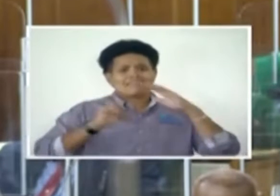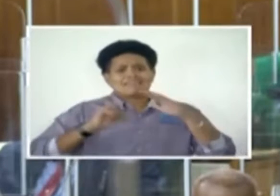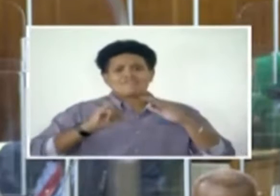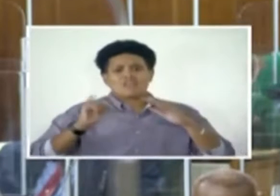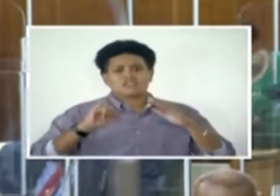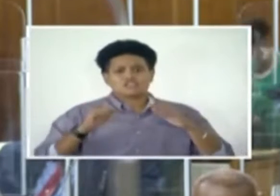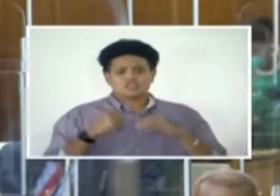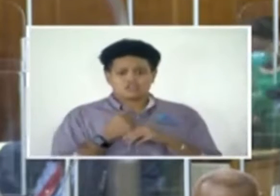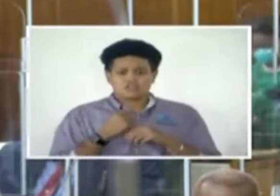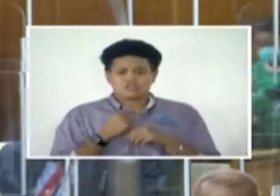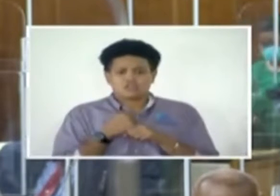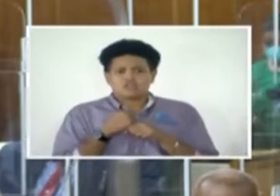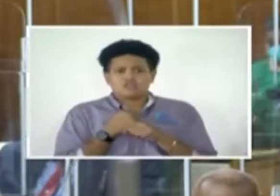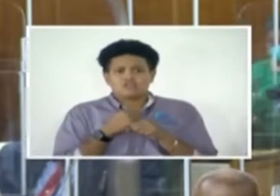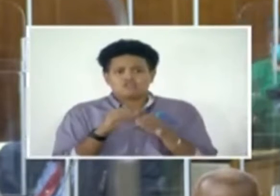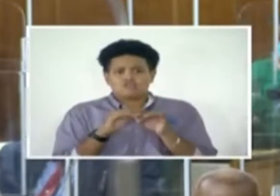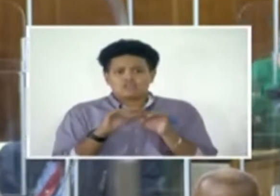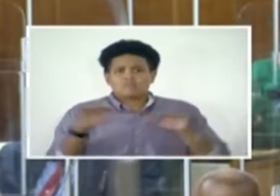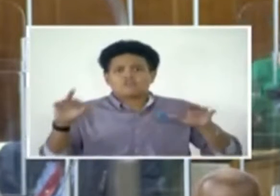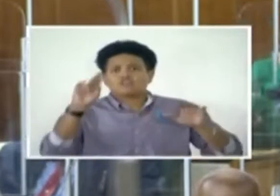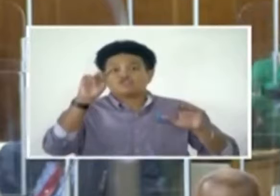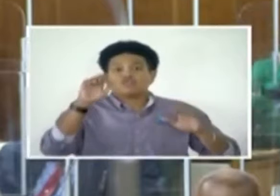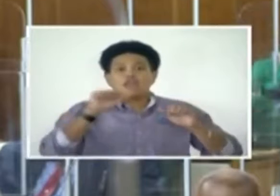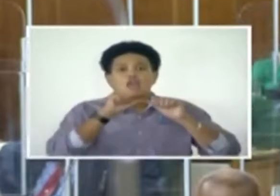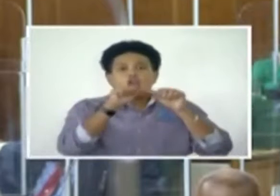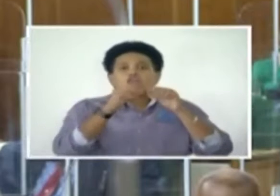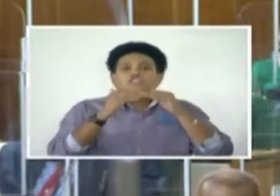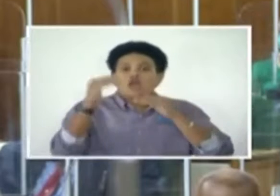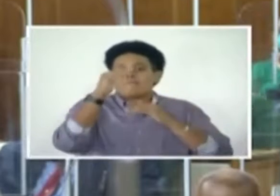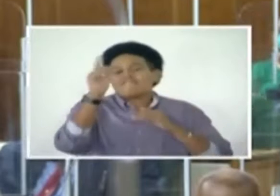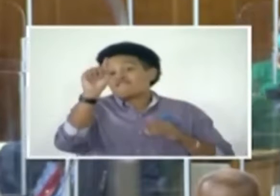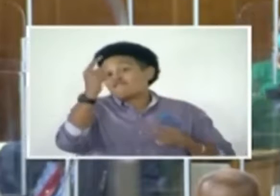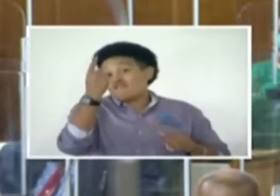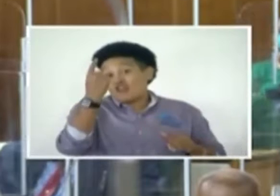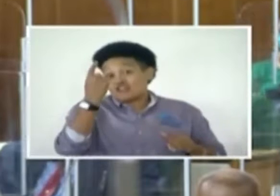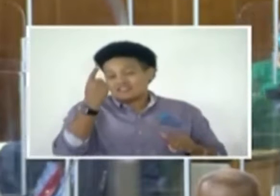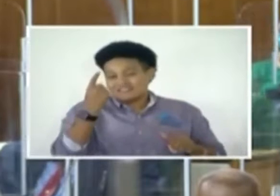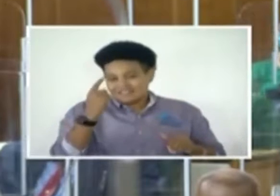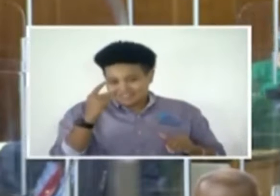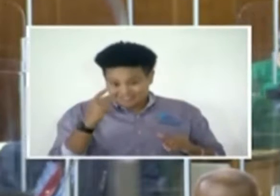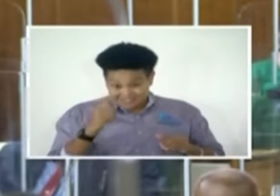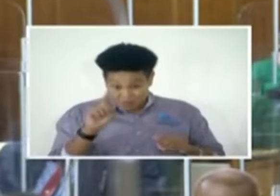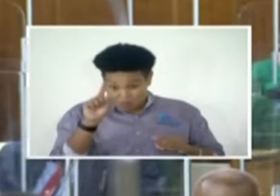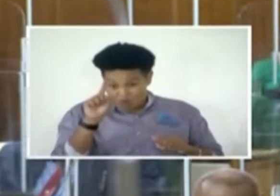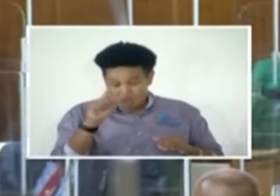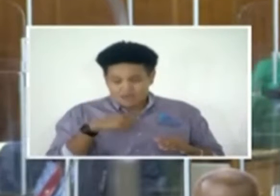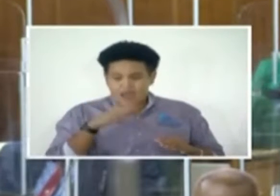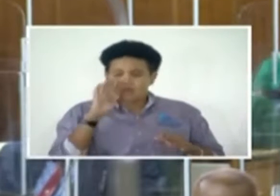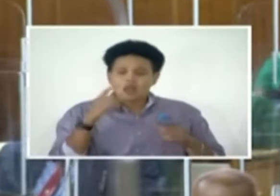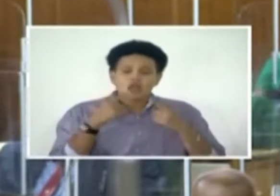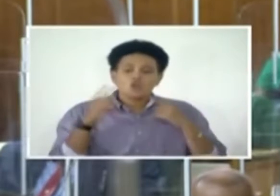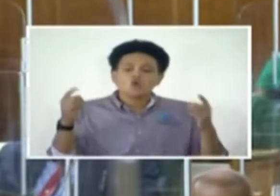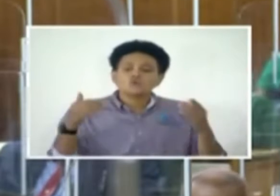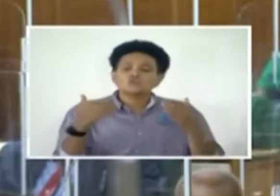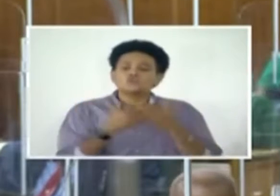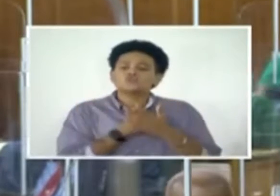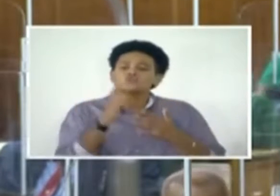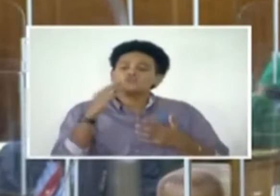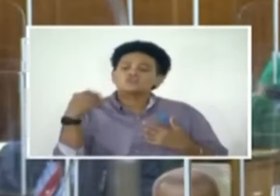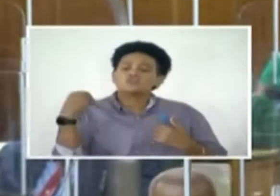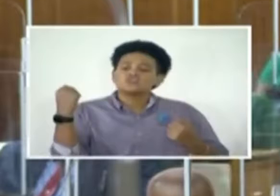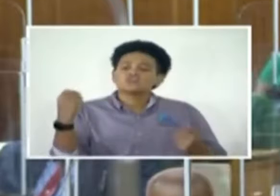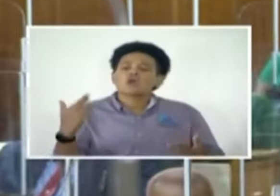rate continuing above 1%. I will be announcing a new set of stronger